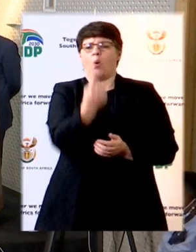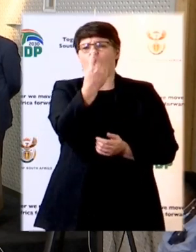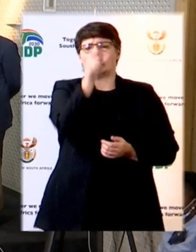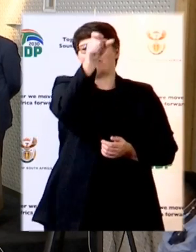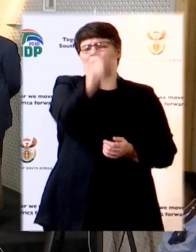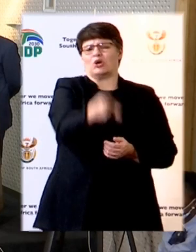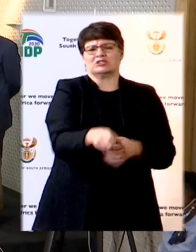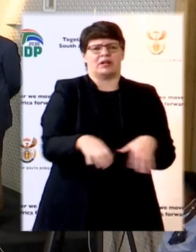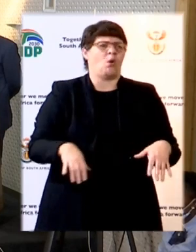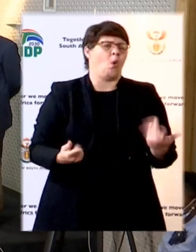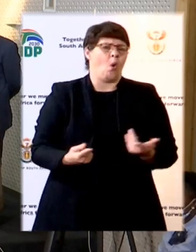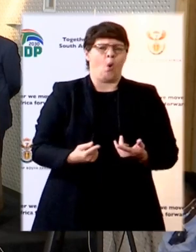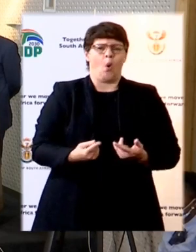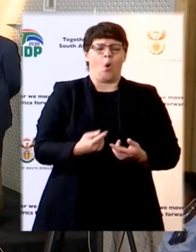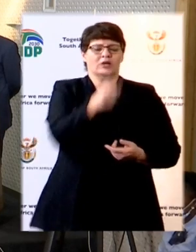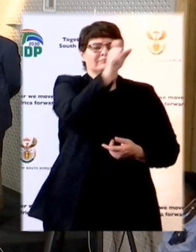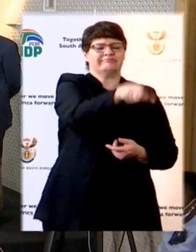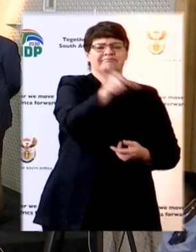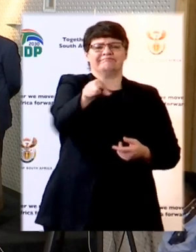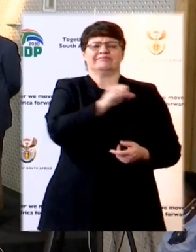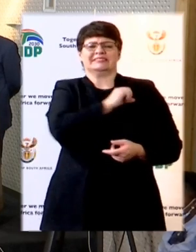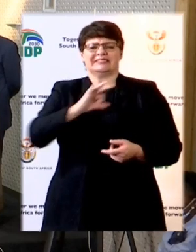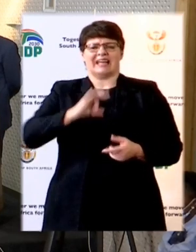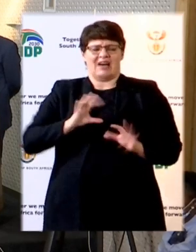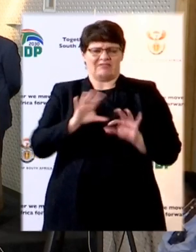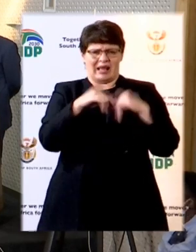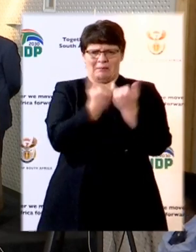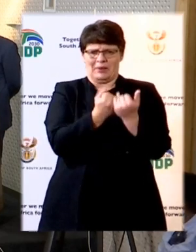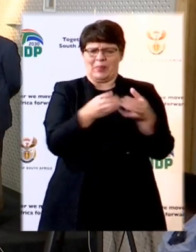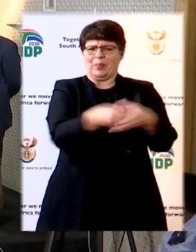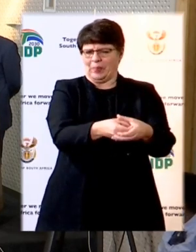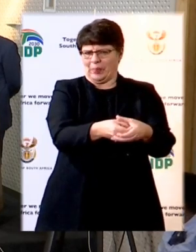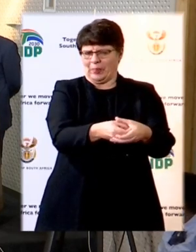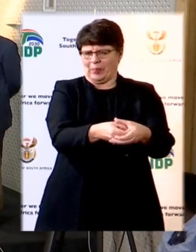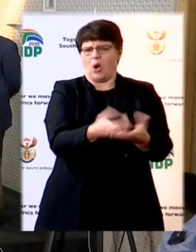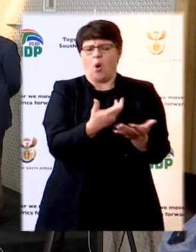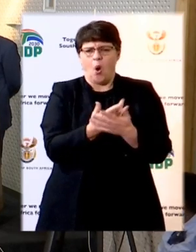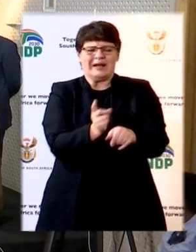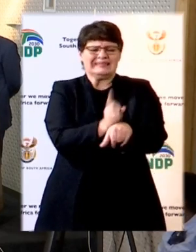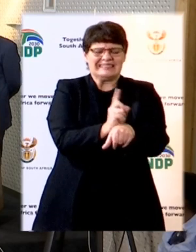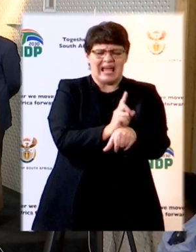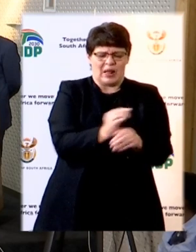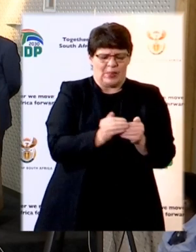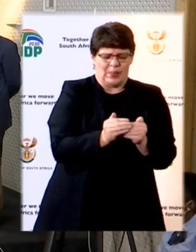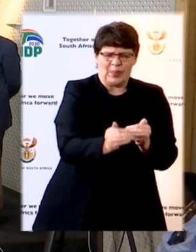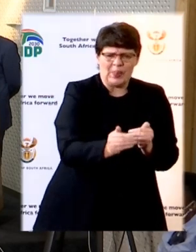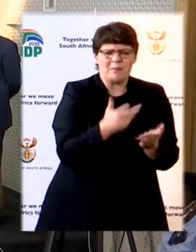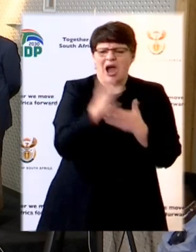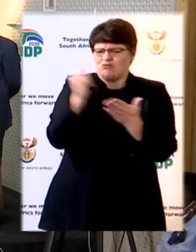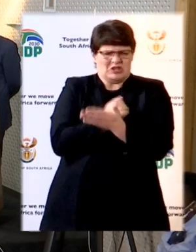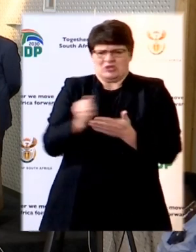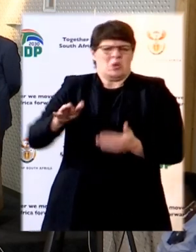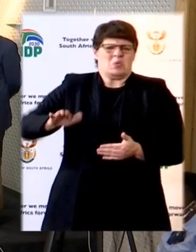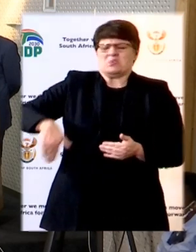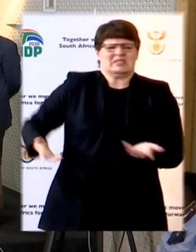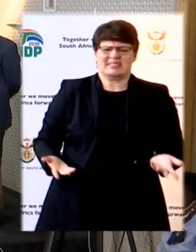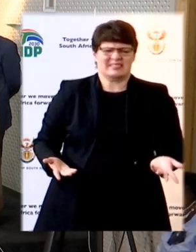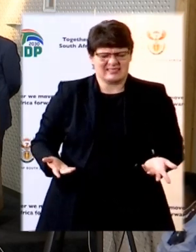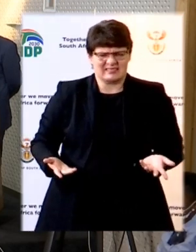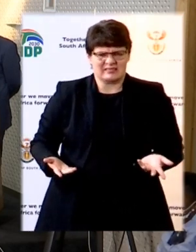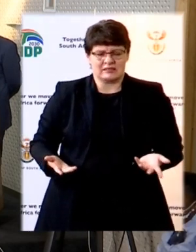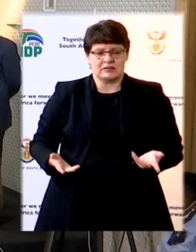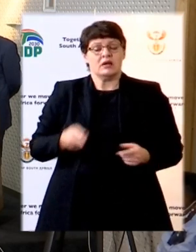one-person business or two-people business, like your event companies sometimes. They hire people temporarily and they don't really register for the